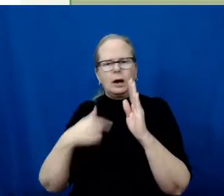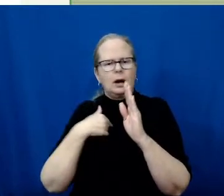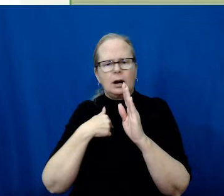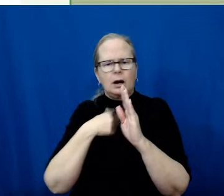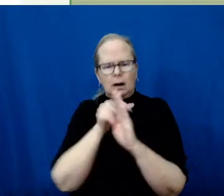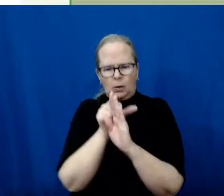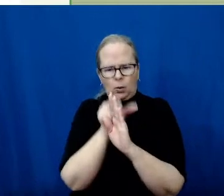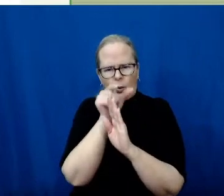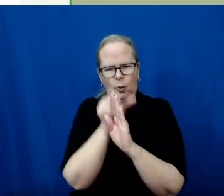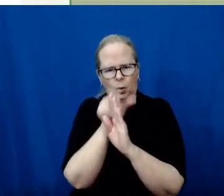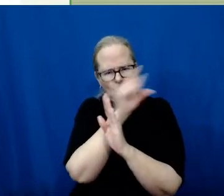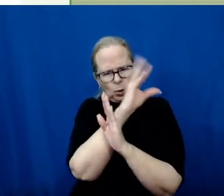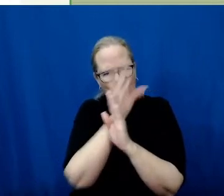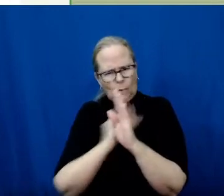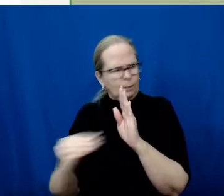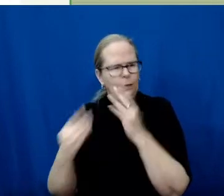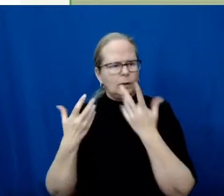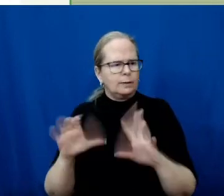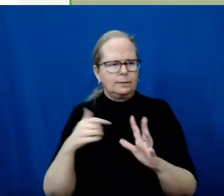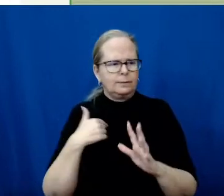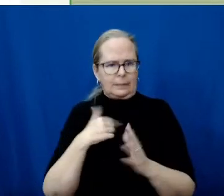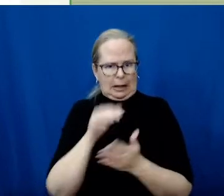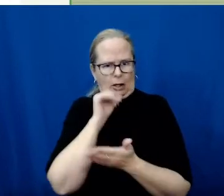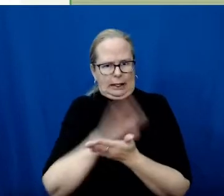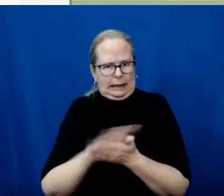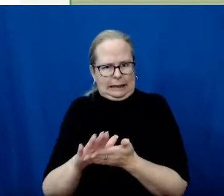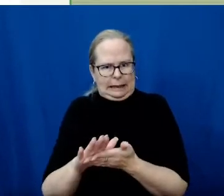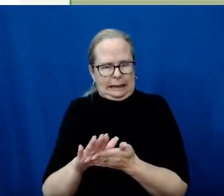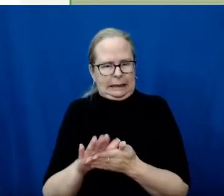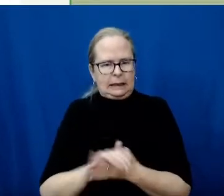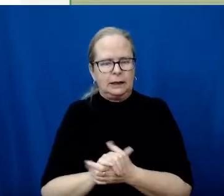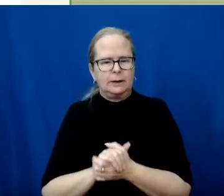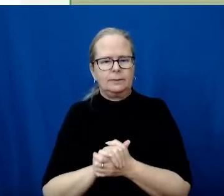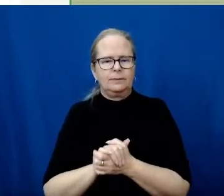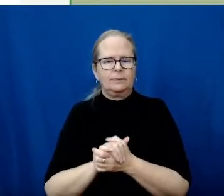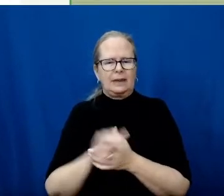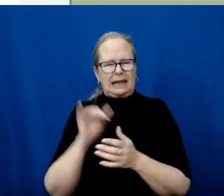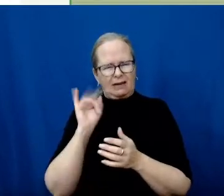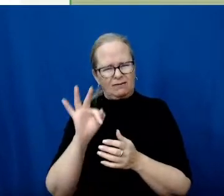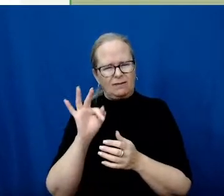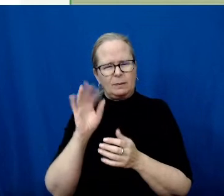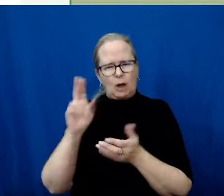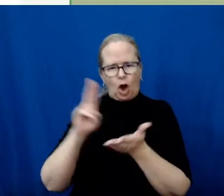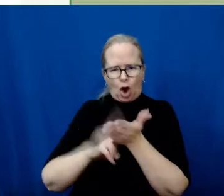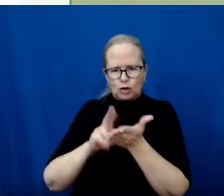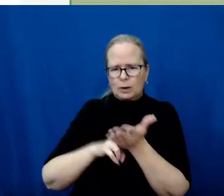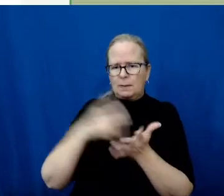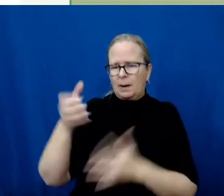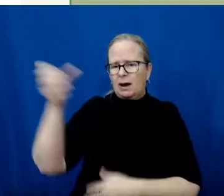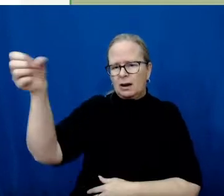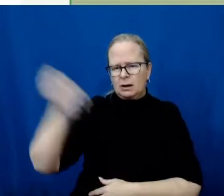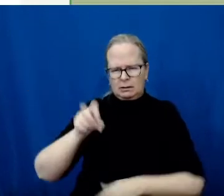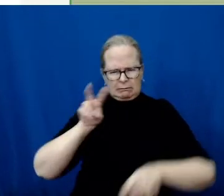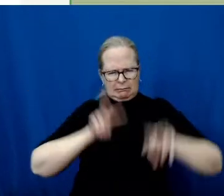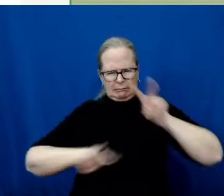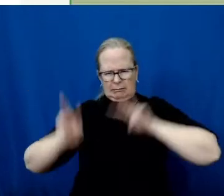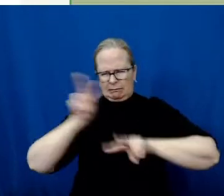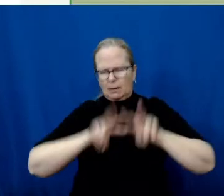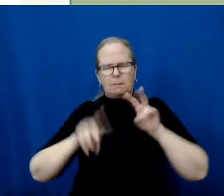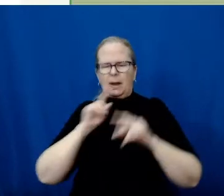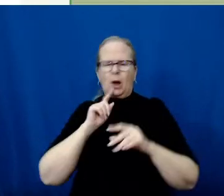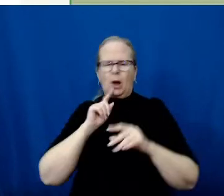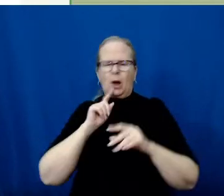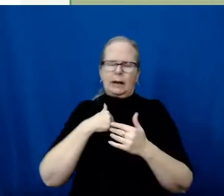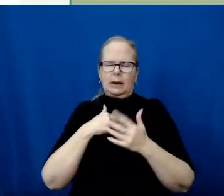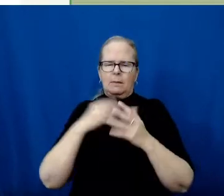depressurizing the buildings. I wish we could spend more time on this, but read the notes. It's all there. Just be very